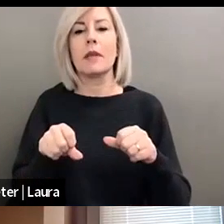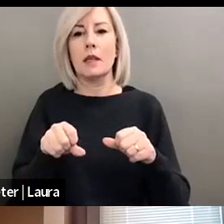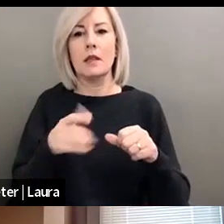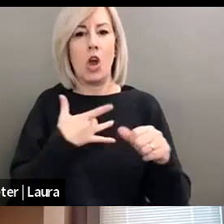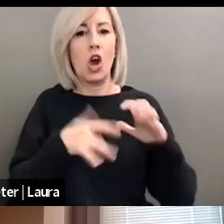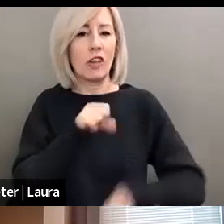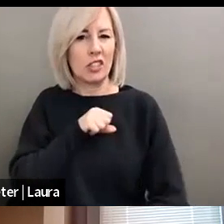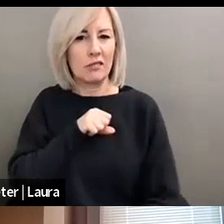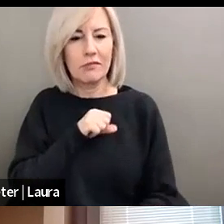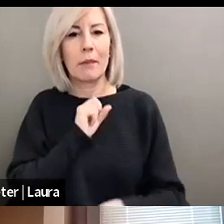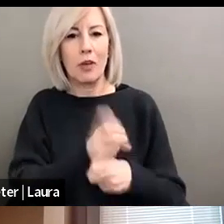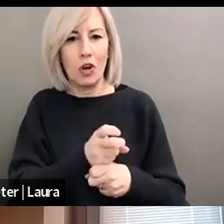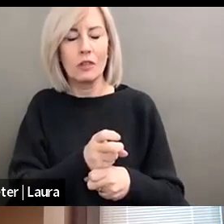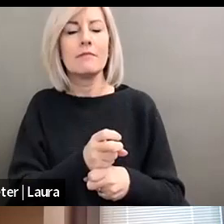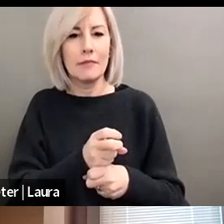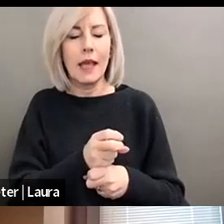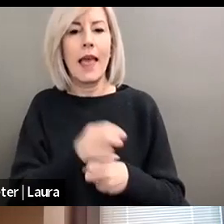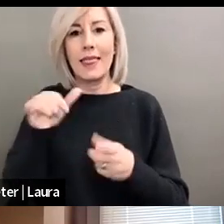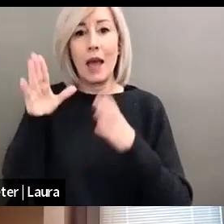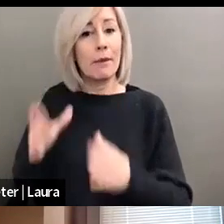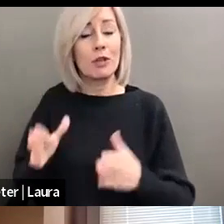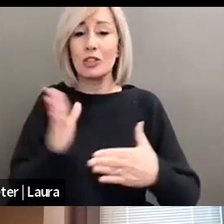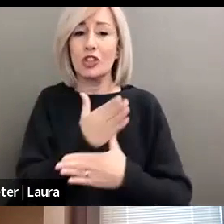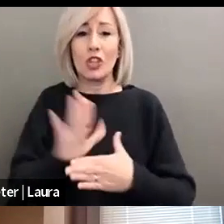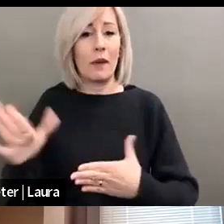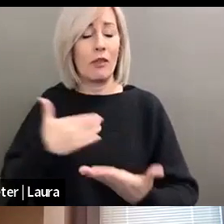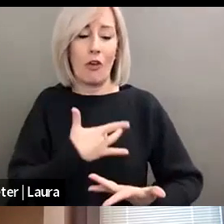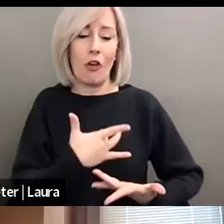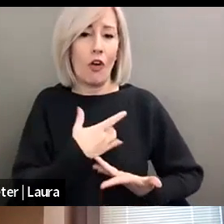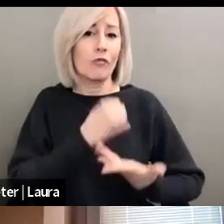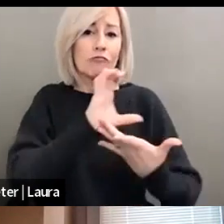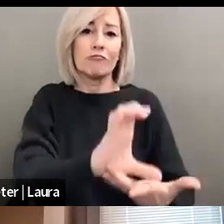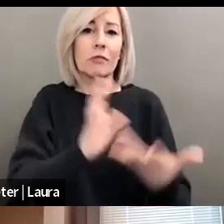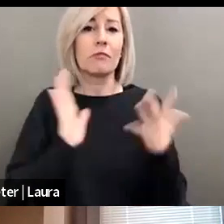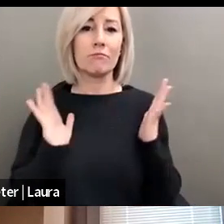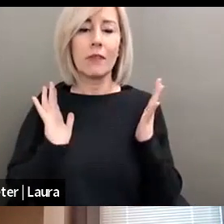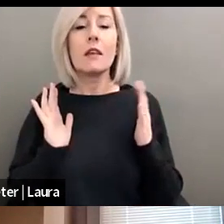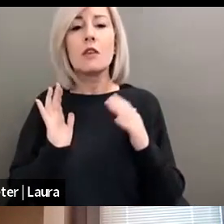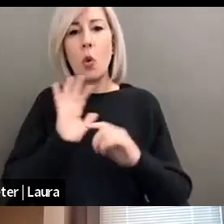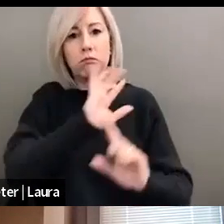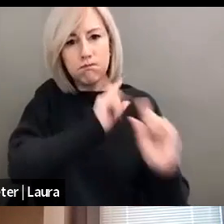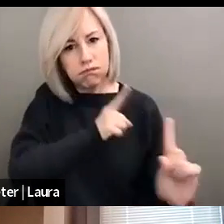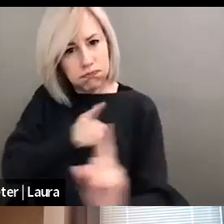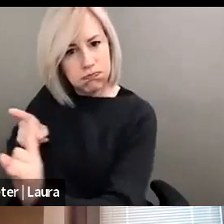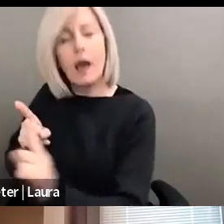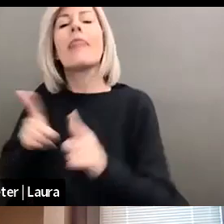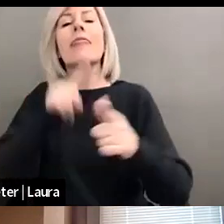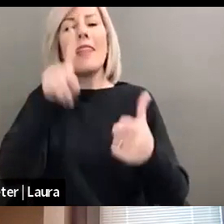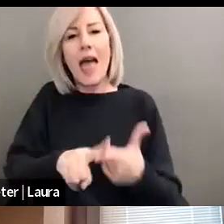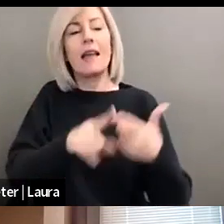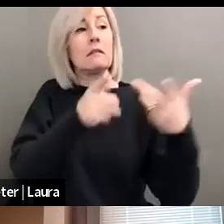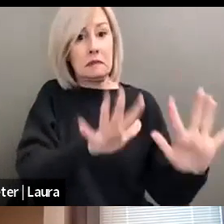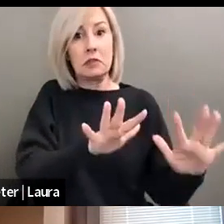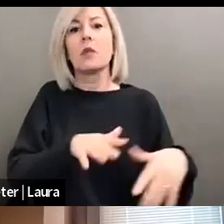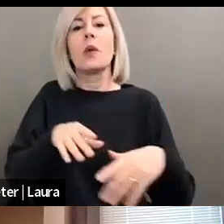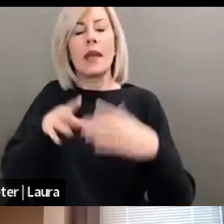heart-wrenching. And that person is just sharing their heart. So getting to the point, and then we can spend that time, whether it be